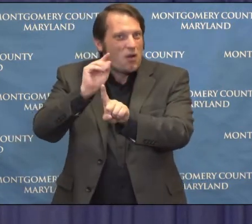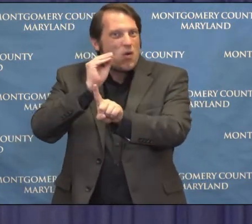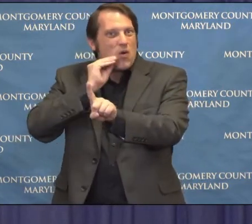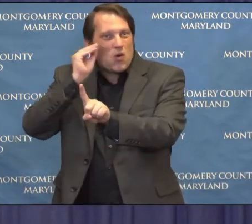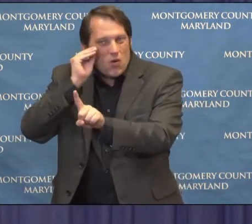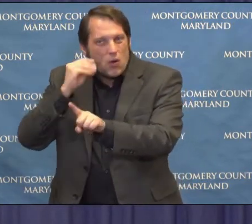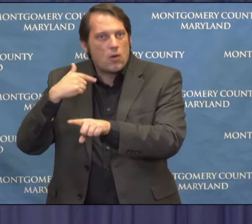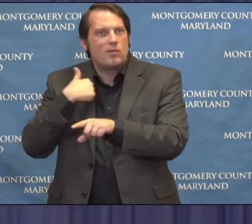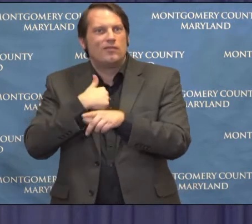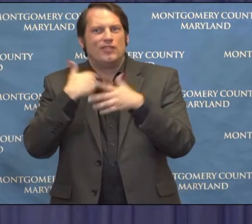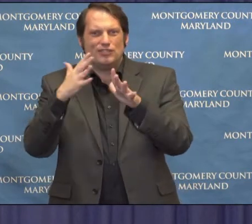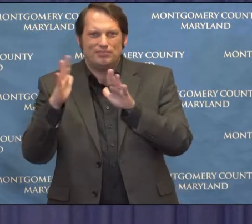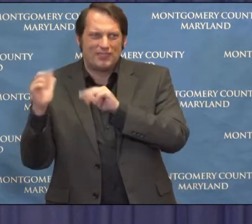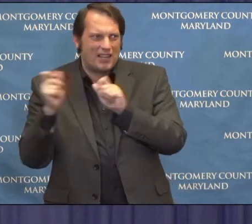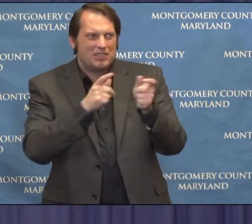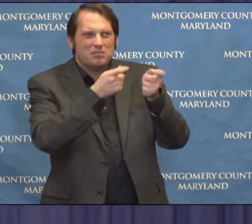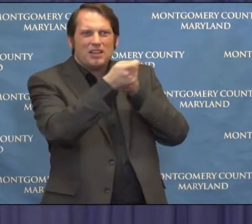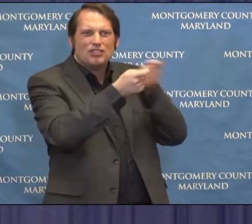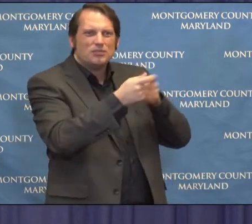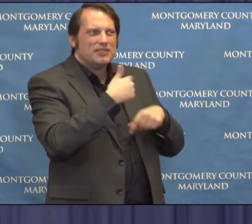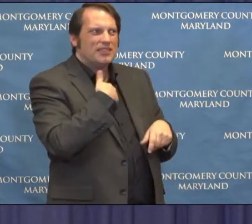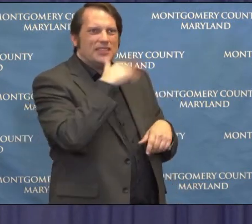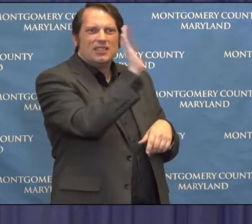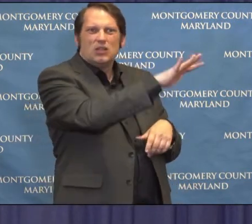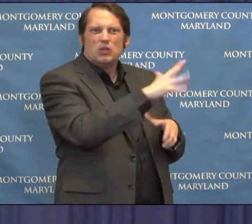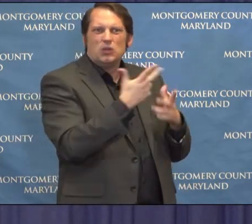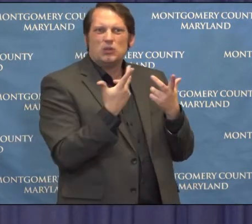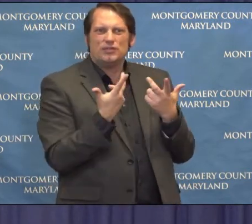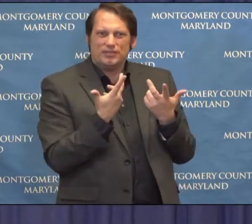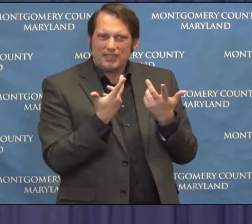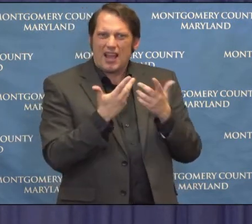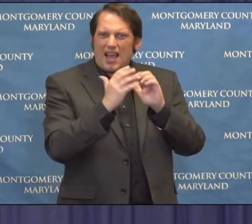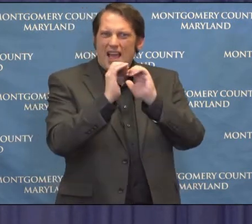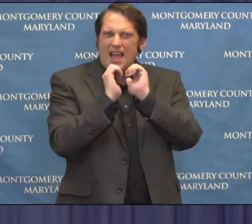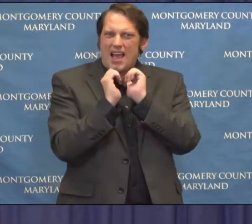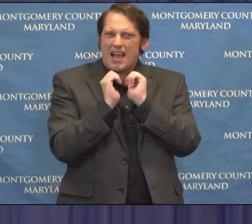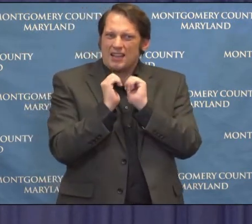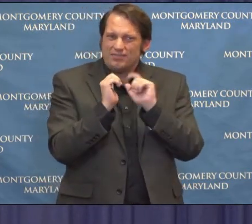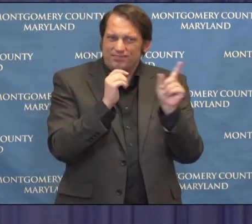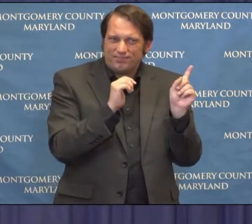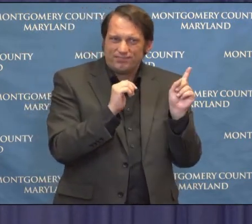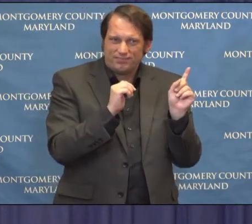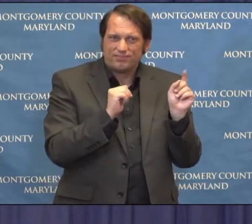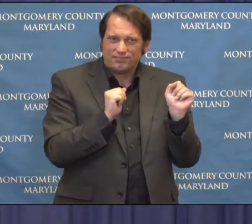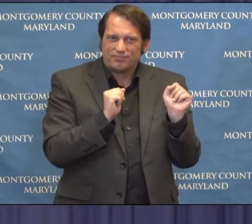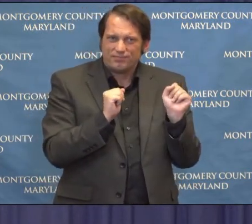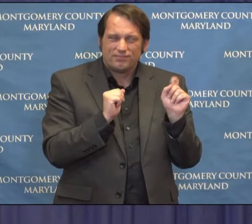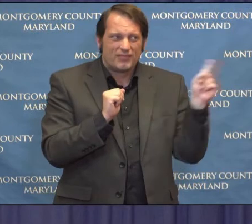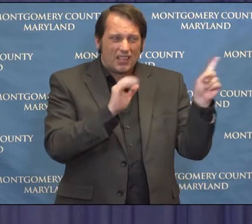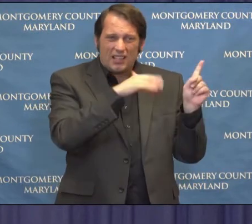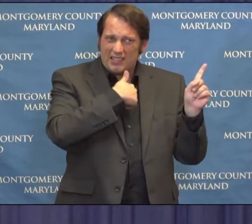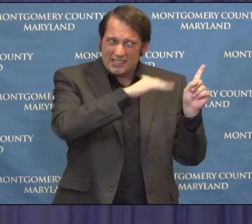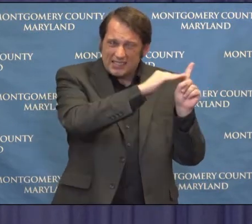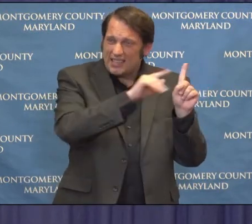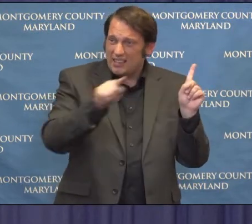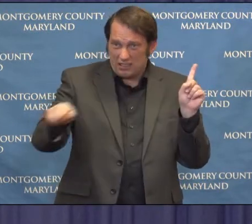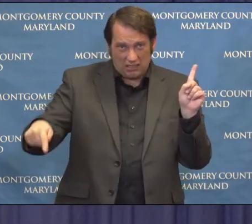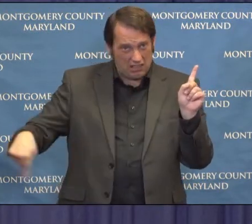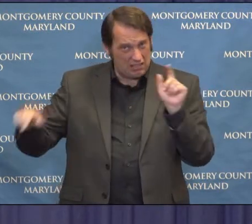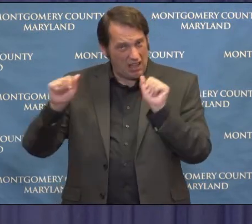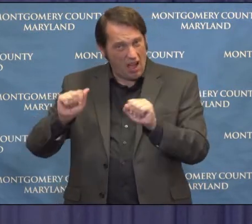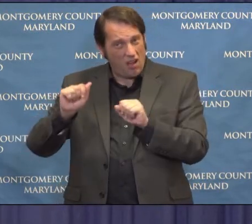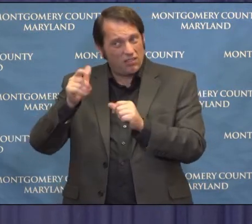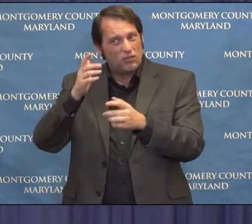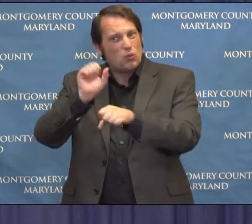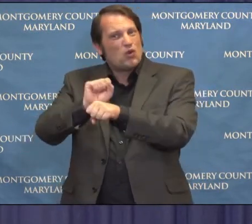we just pushed on the question, can these jobs be teleworked? And we're up to over 20% of hours. I think almost a